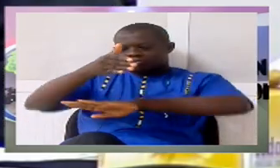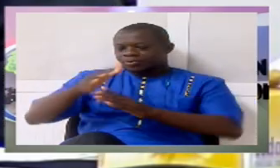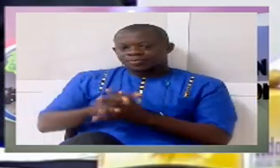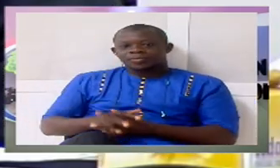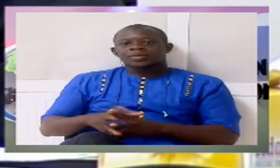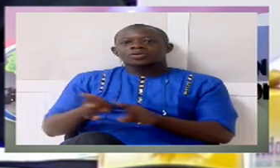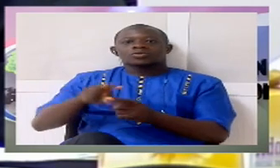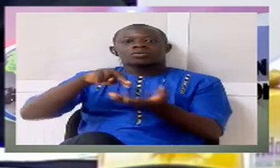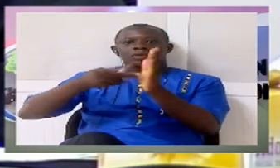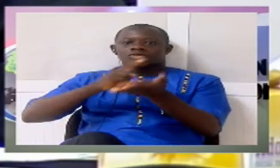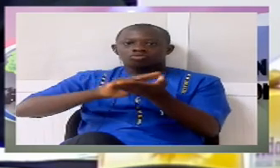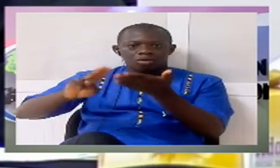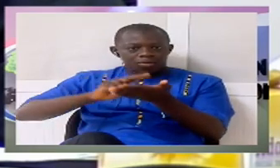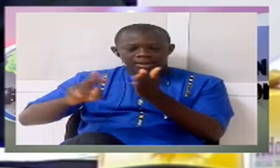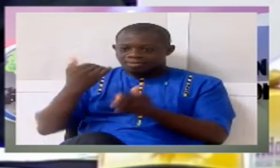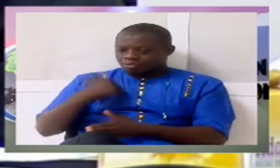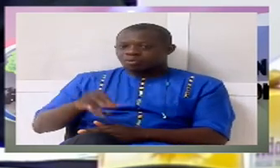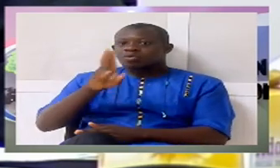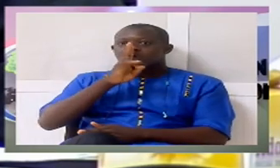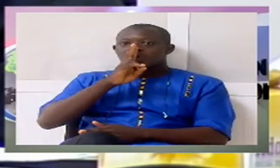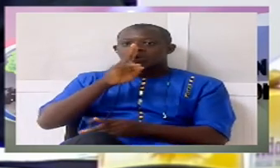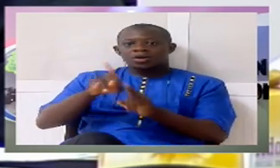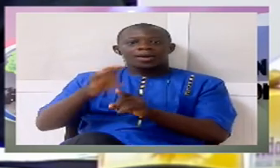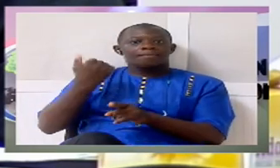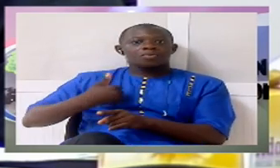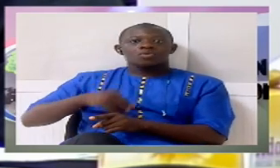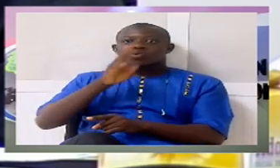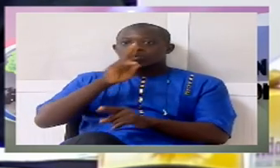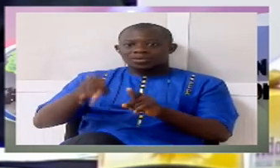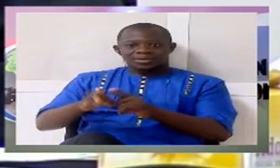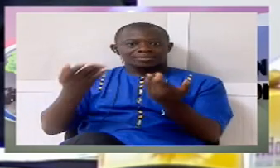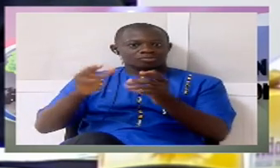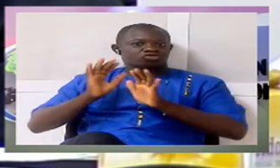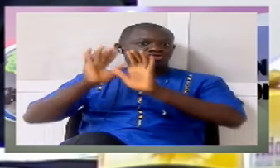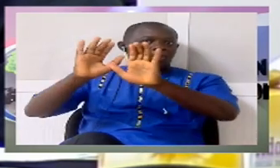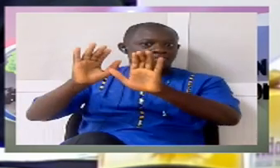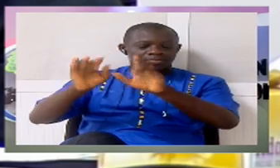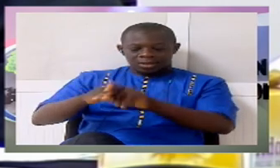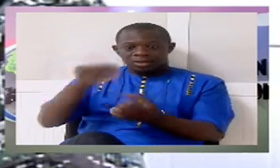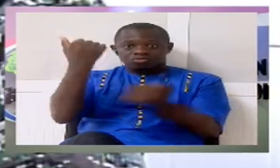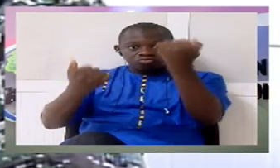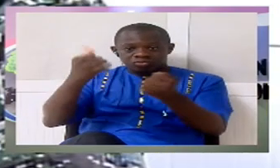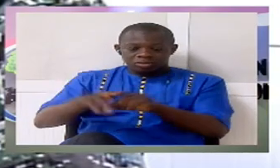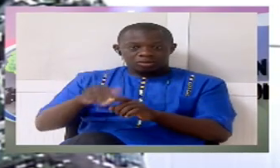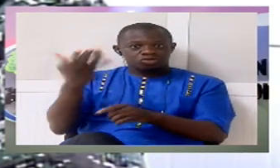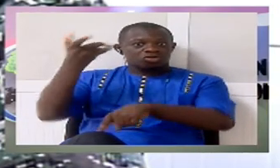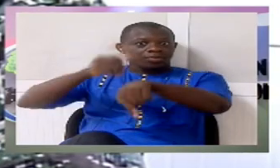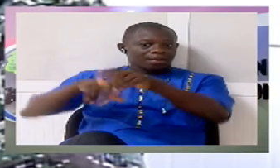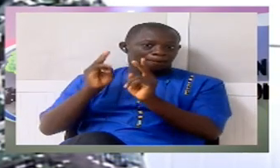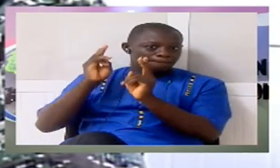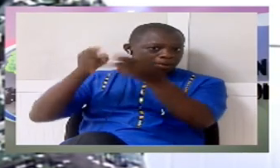was normal that people who obstructed the convoy may be shot.